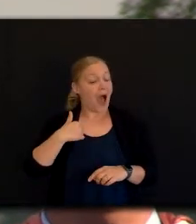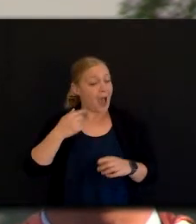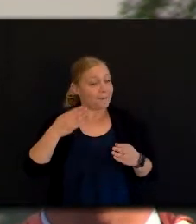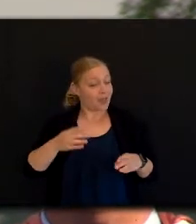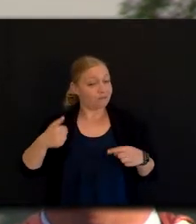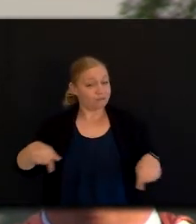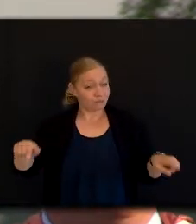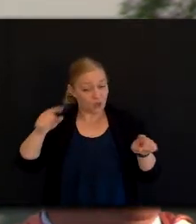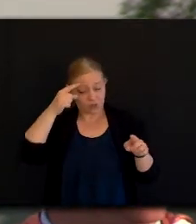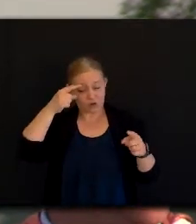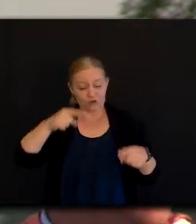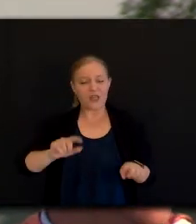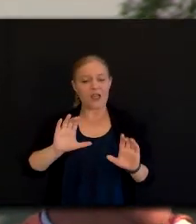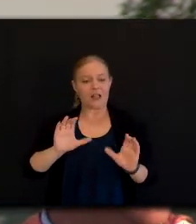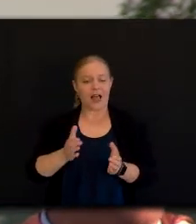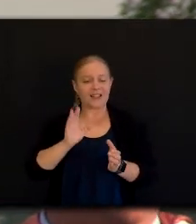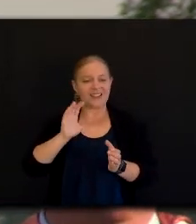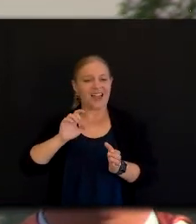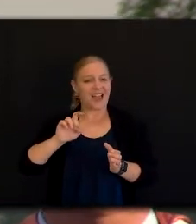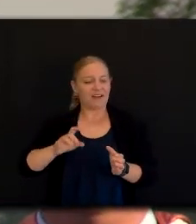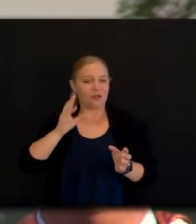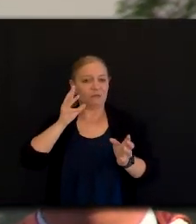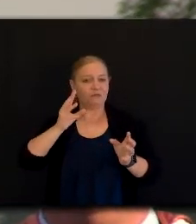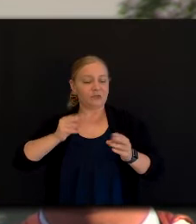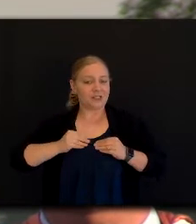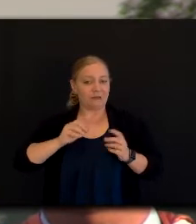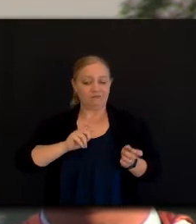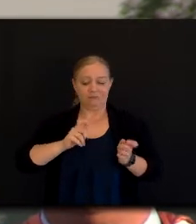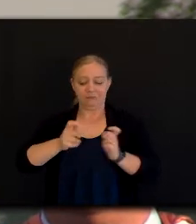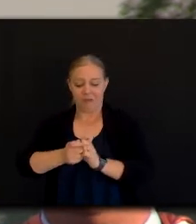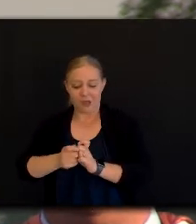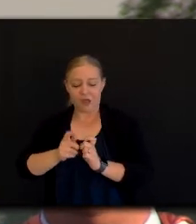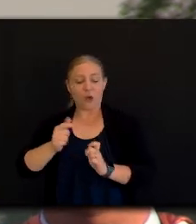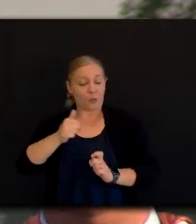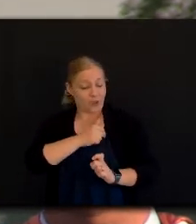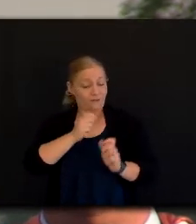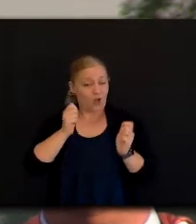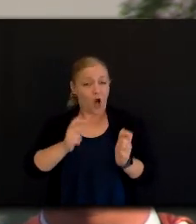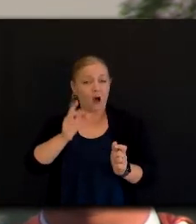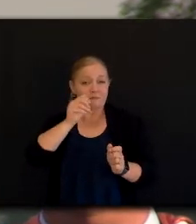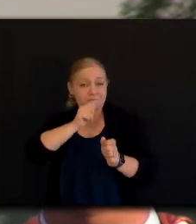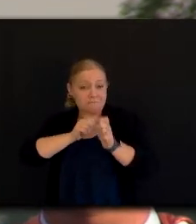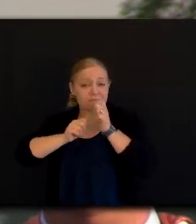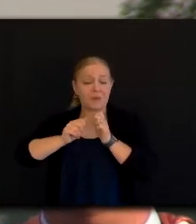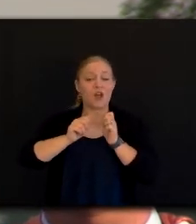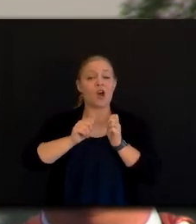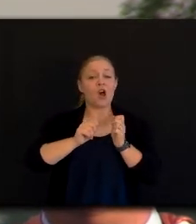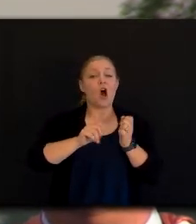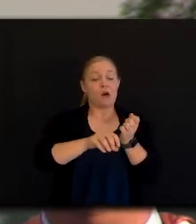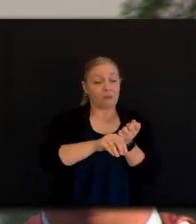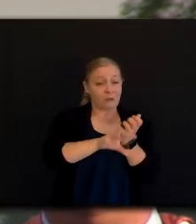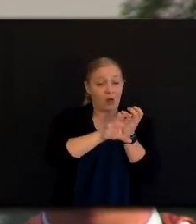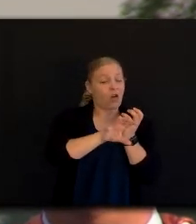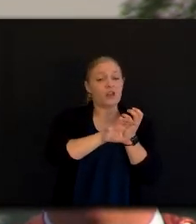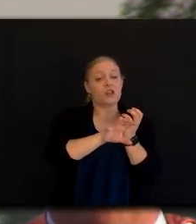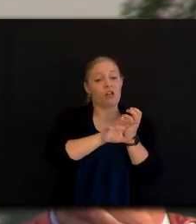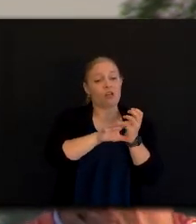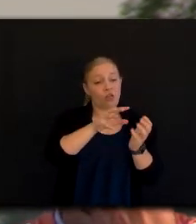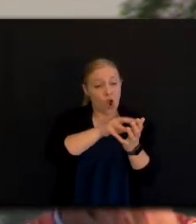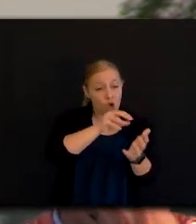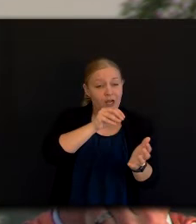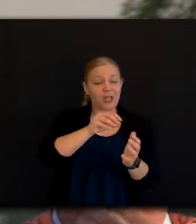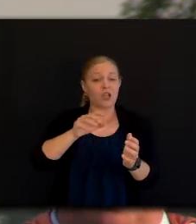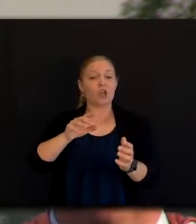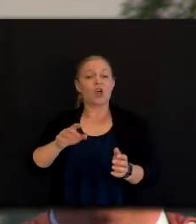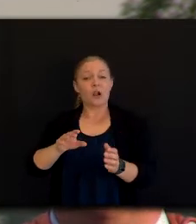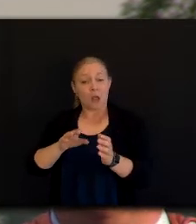class has had to adapt to far more things than most. We have all persevered through alternative and online learning, the ever-developing world